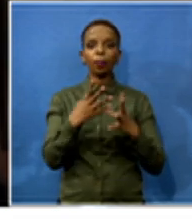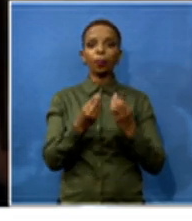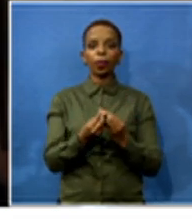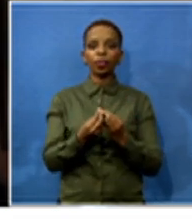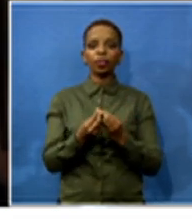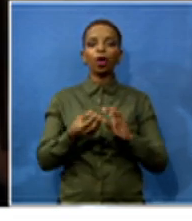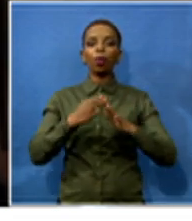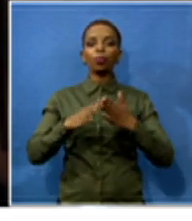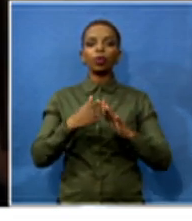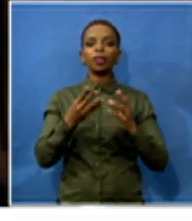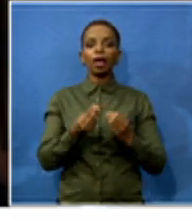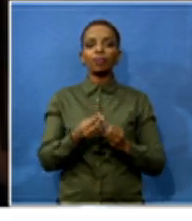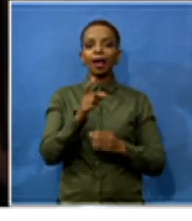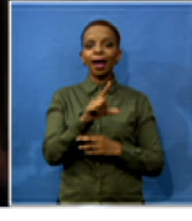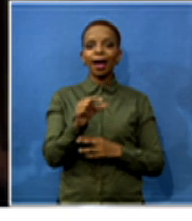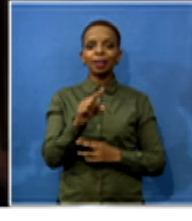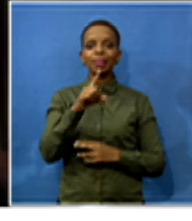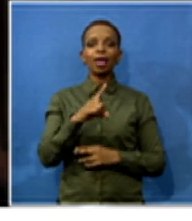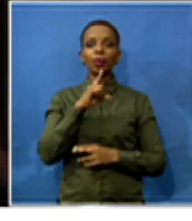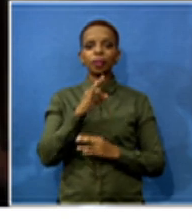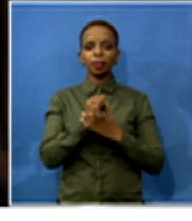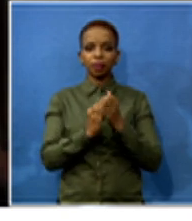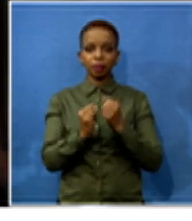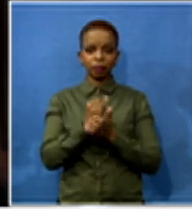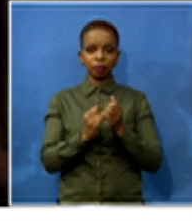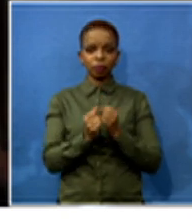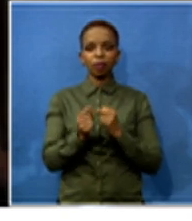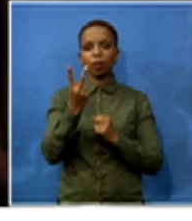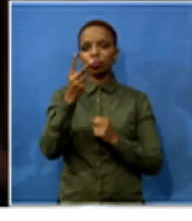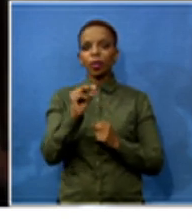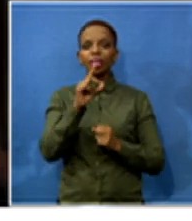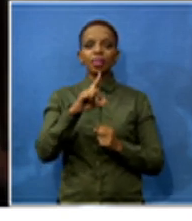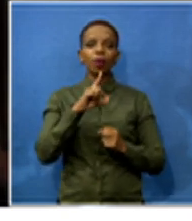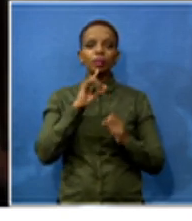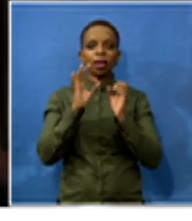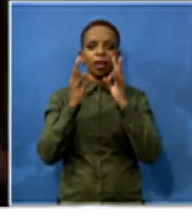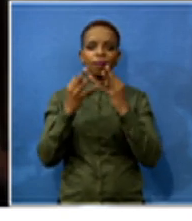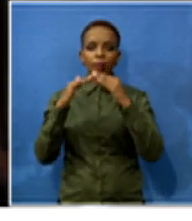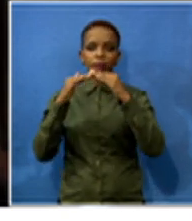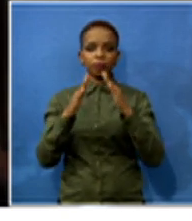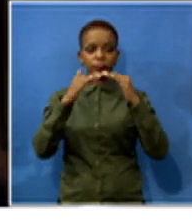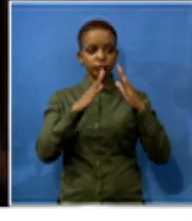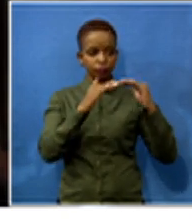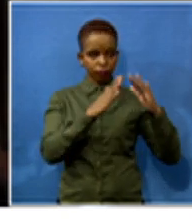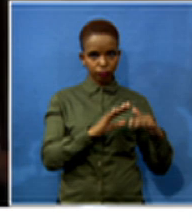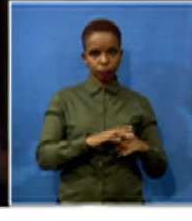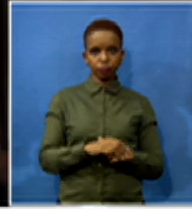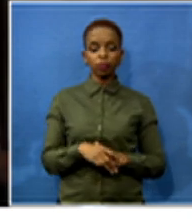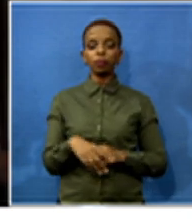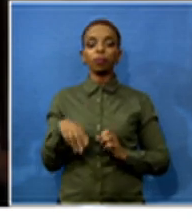approximately 100,000 individuals, about 20,000 households. And we visit these